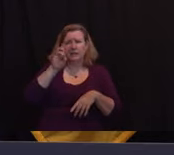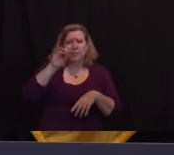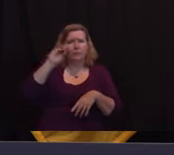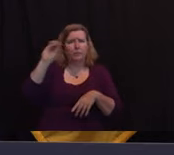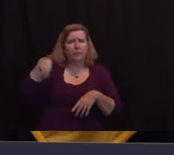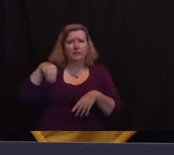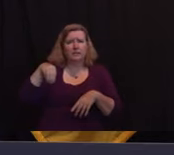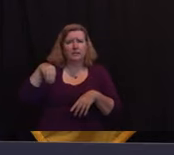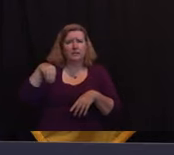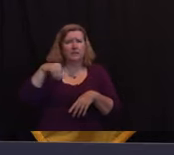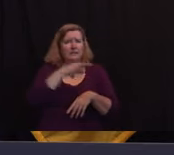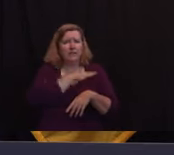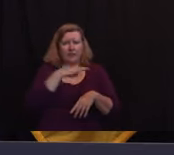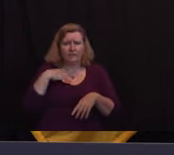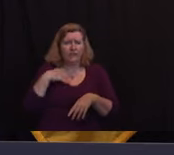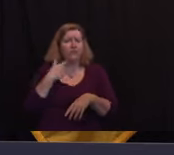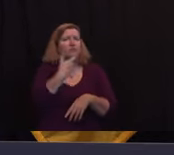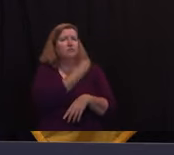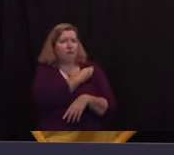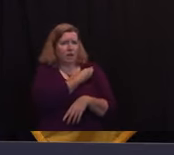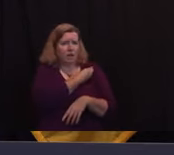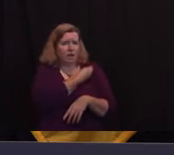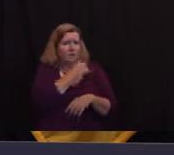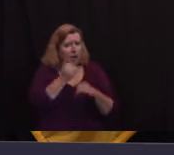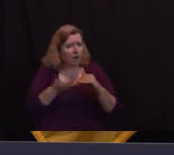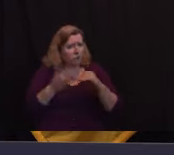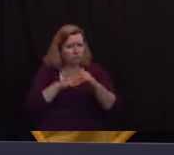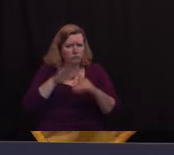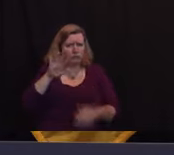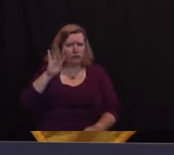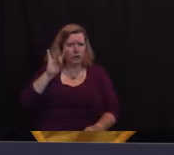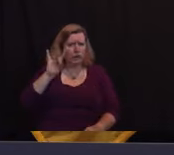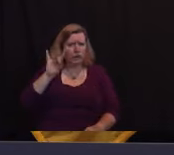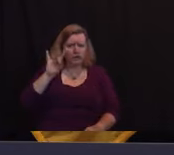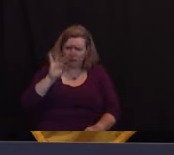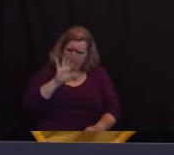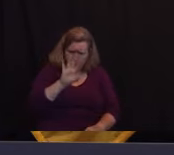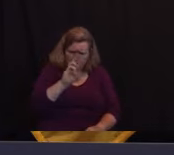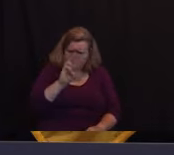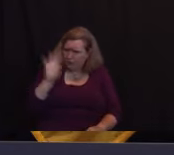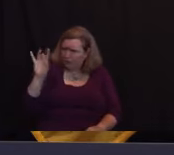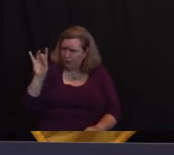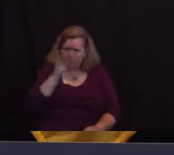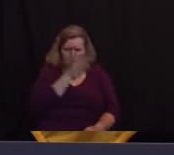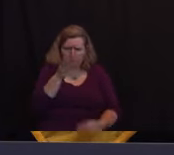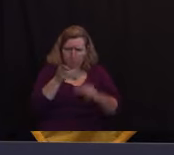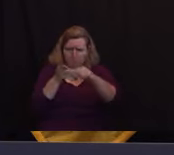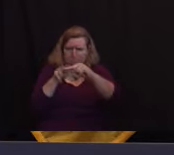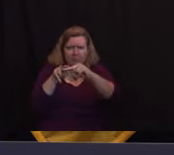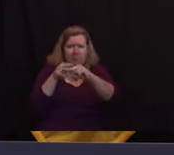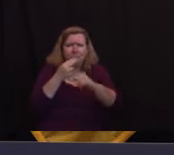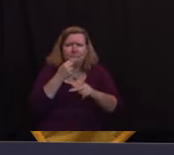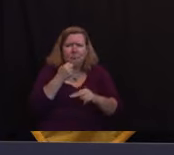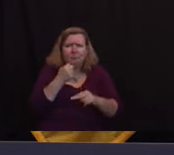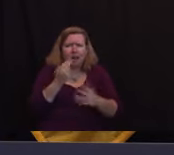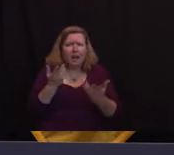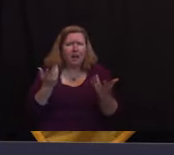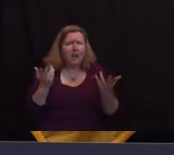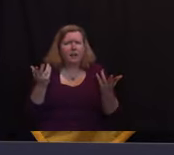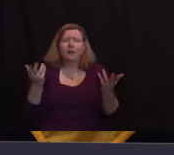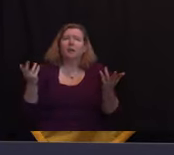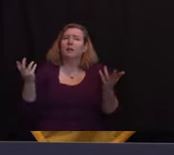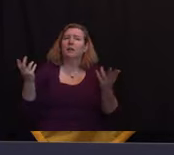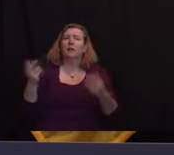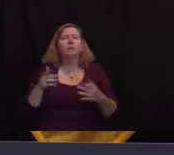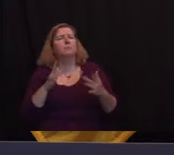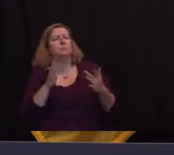increase. And are we making any headway with regard to this? And final question, contact tracing,